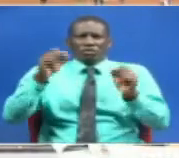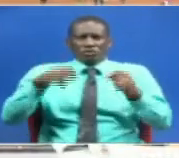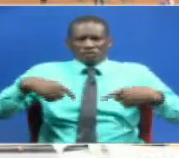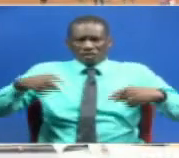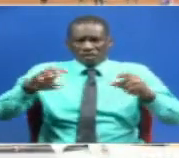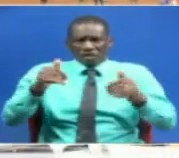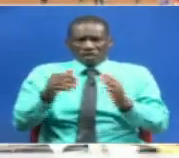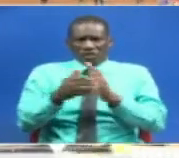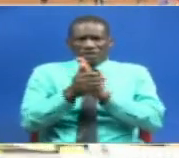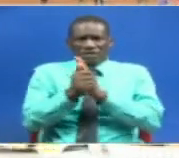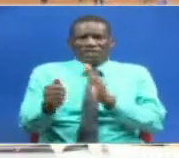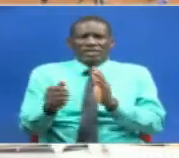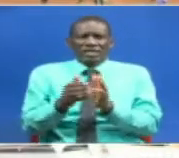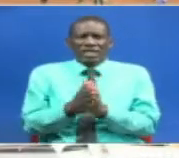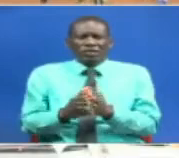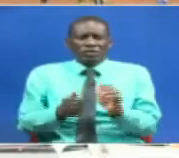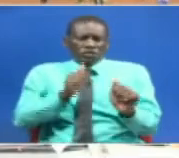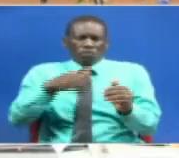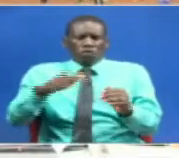skills. And that's where